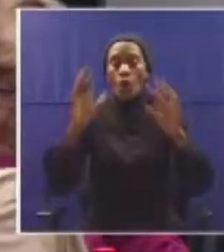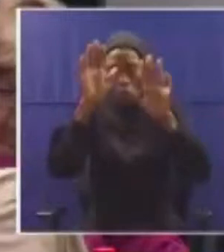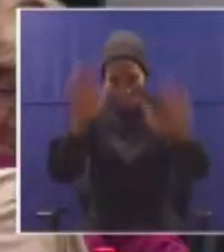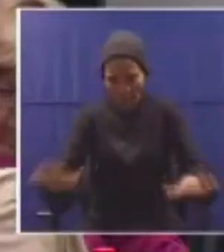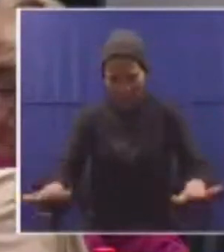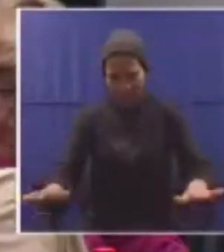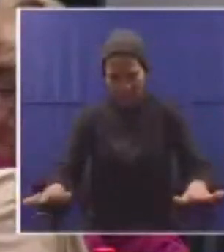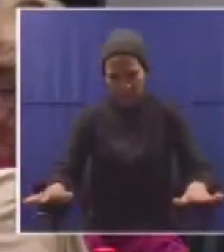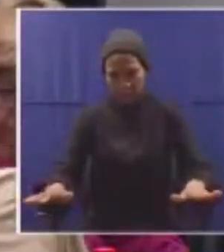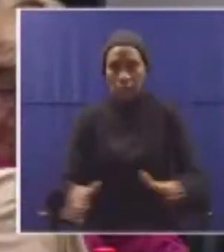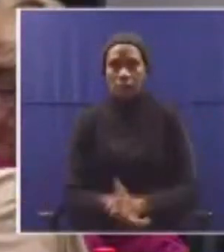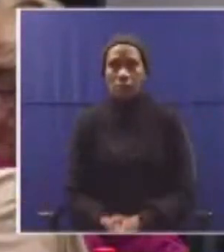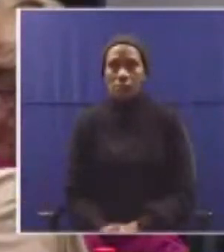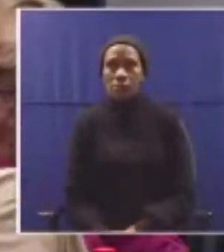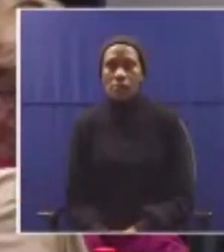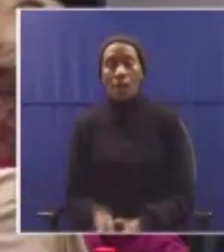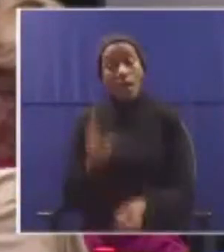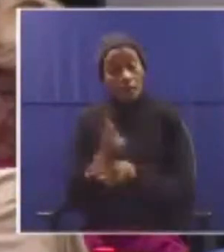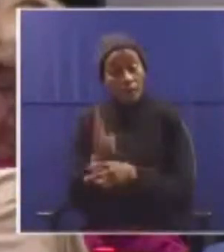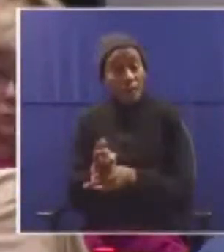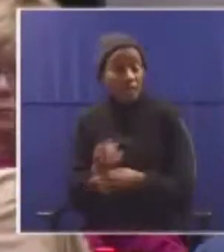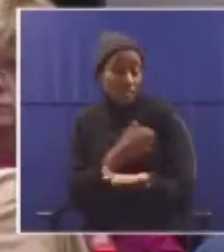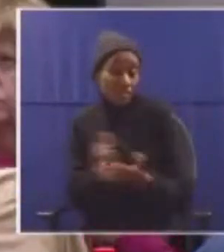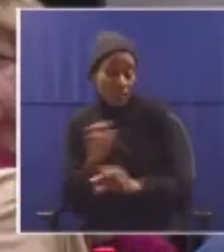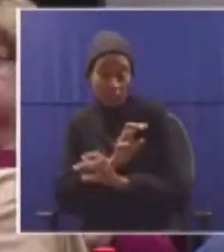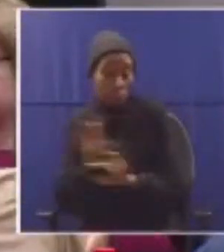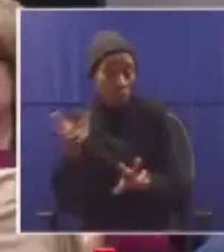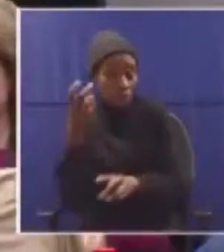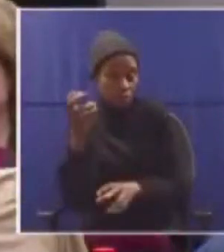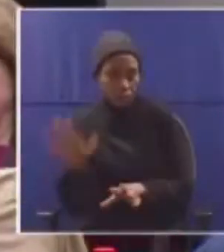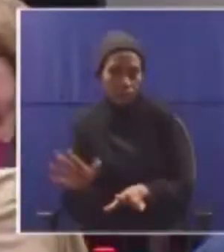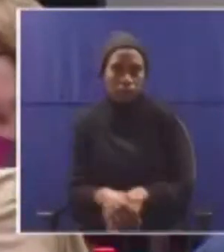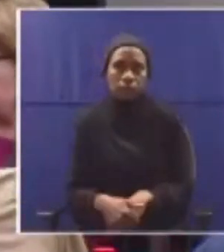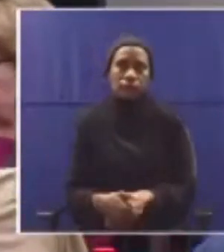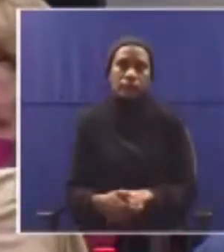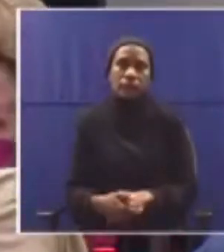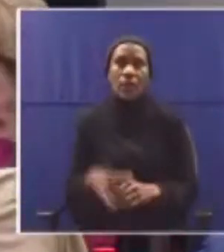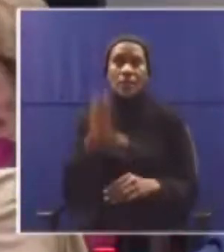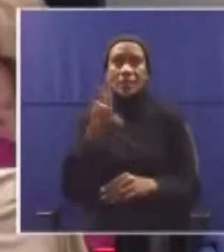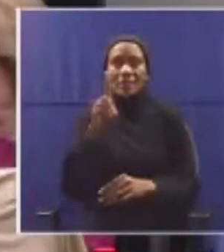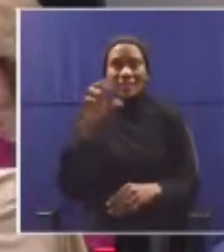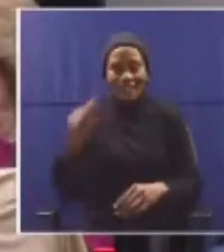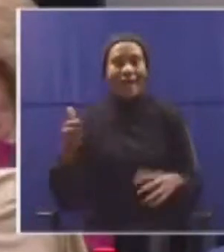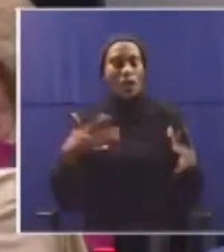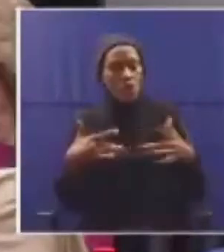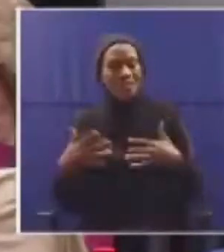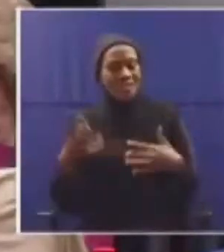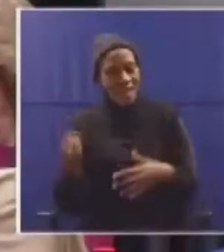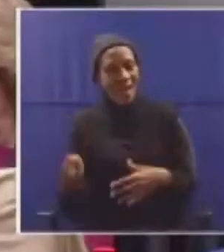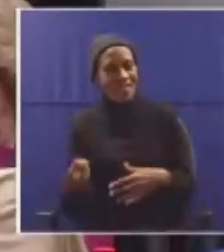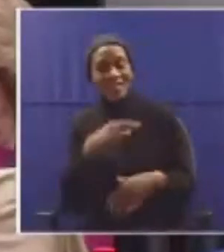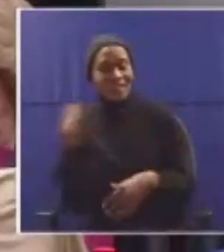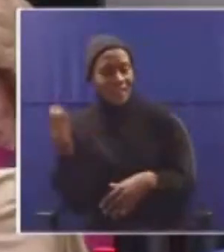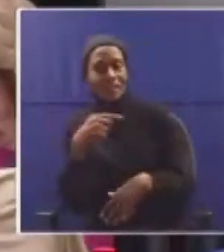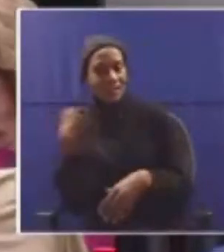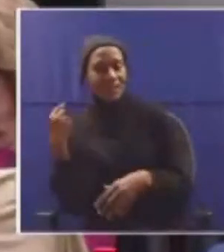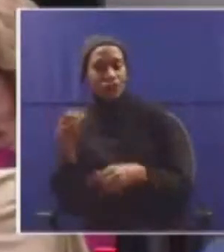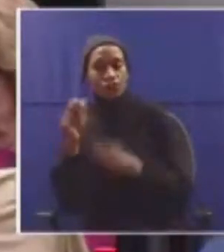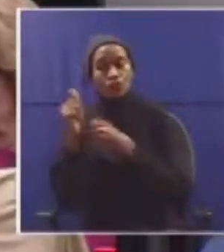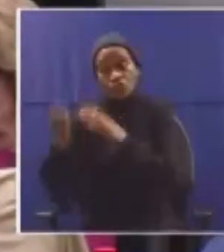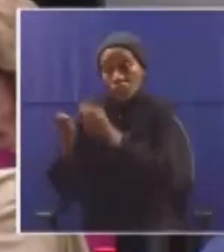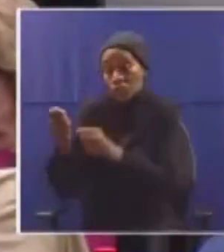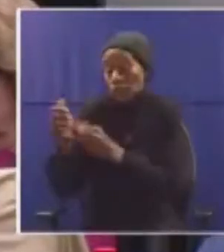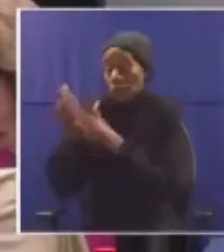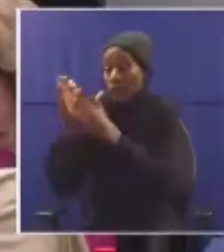Order. Let me reiterate for those who weren't listening. The DA is concerned about the killings of